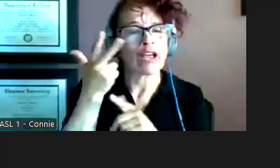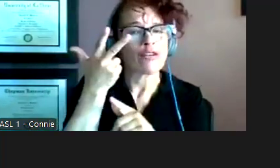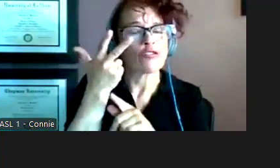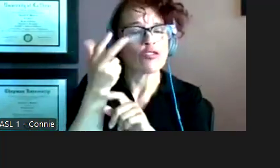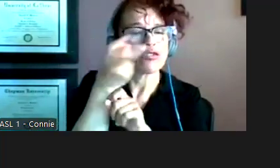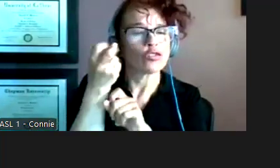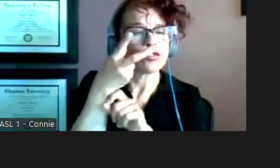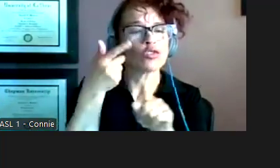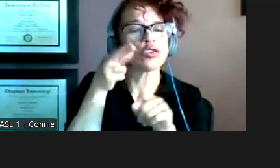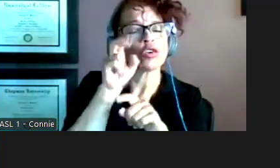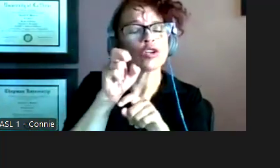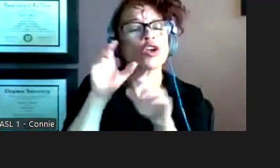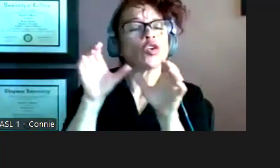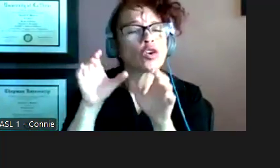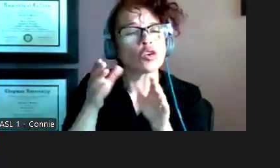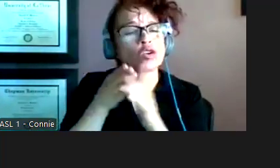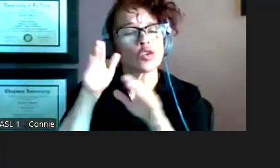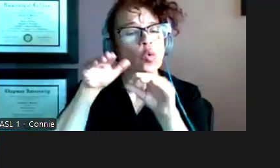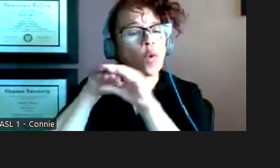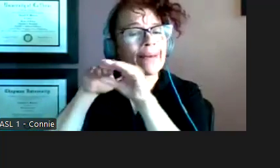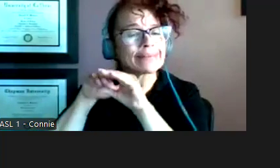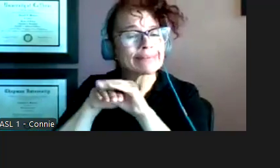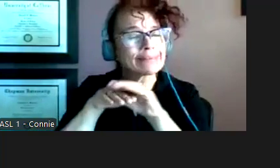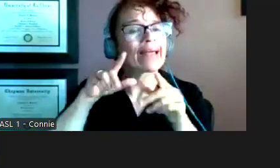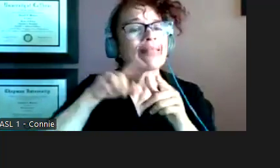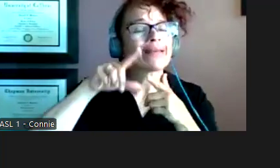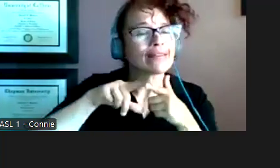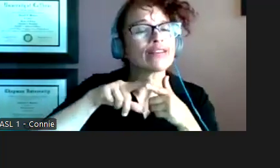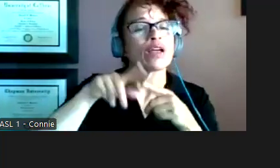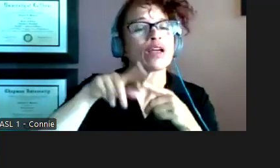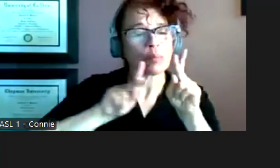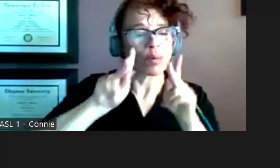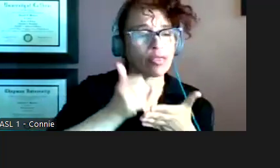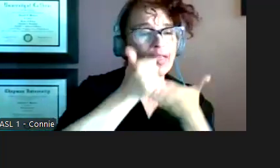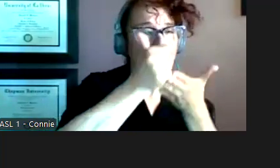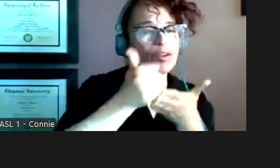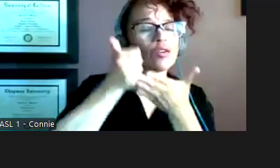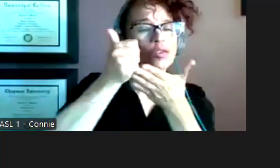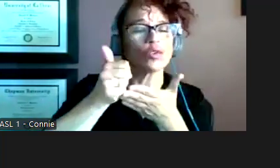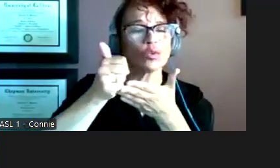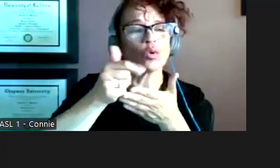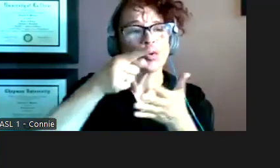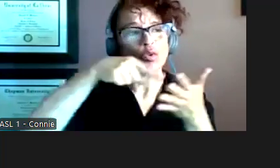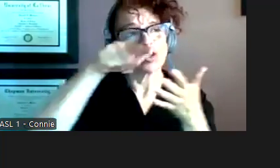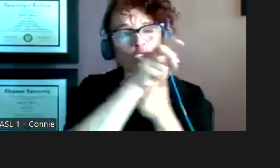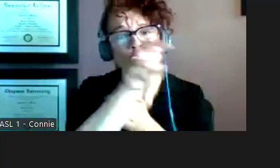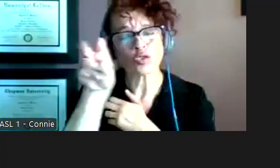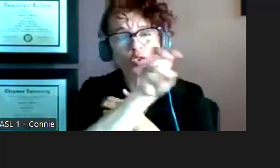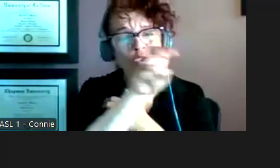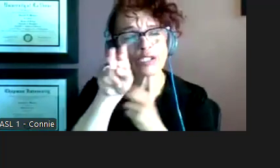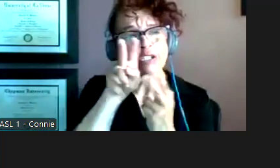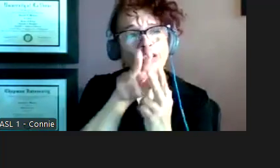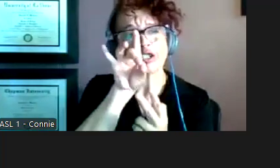I have to go through recertification through Access. And then folks that I help or introduce those